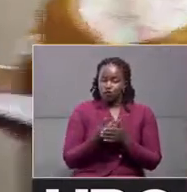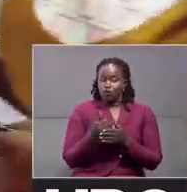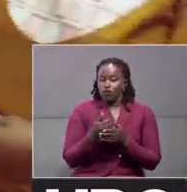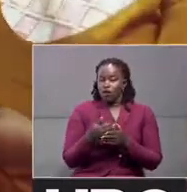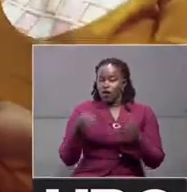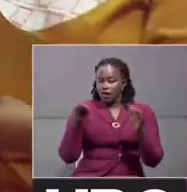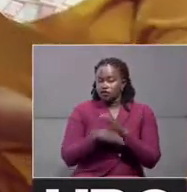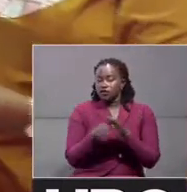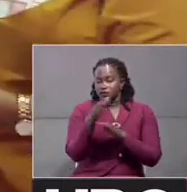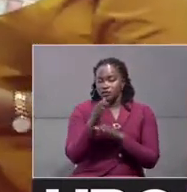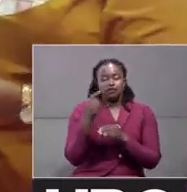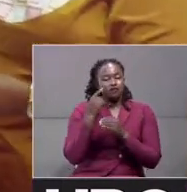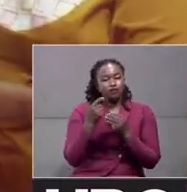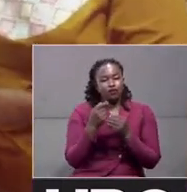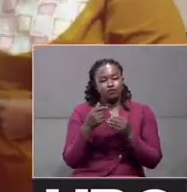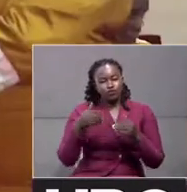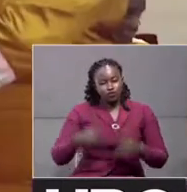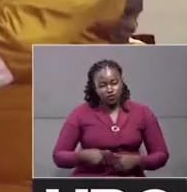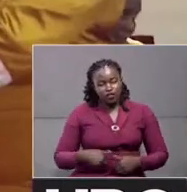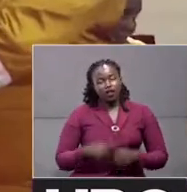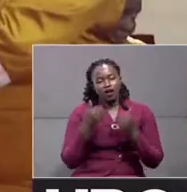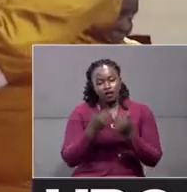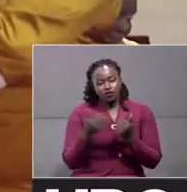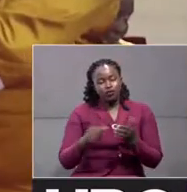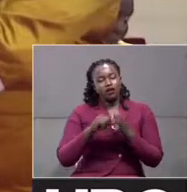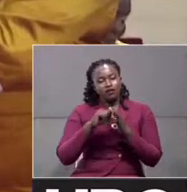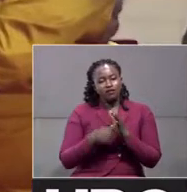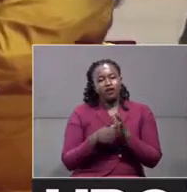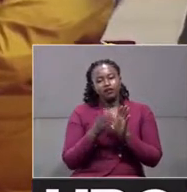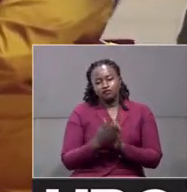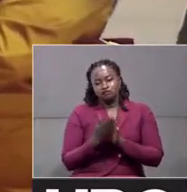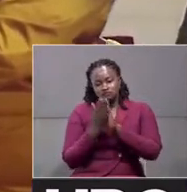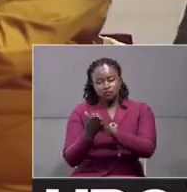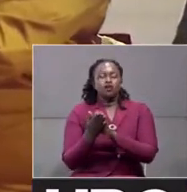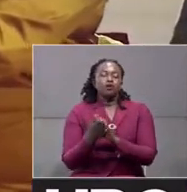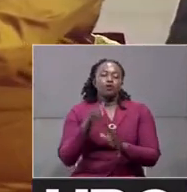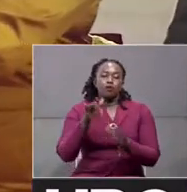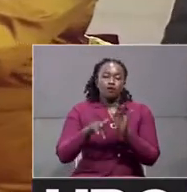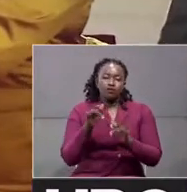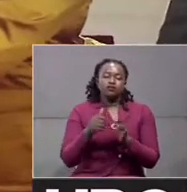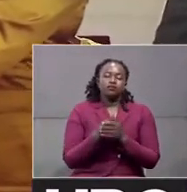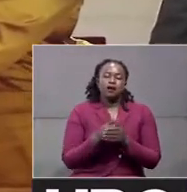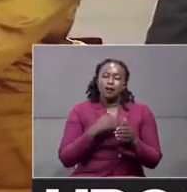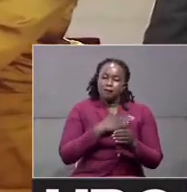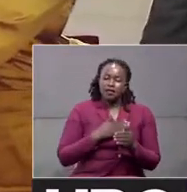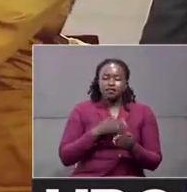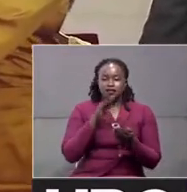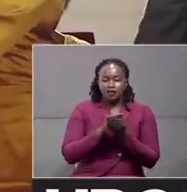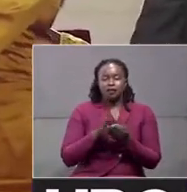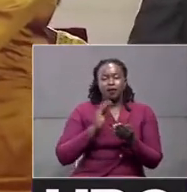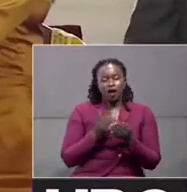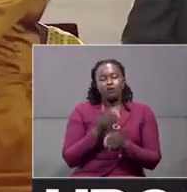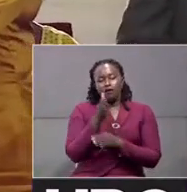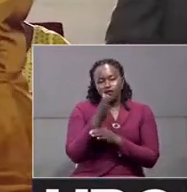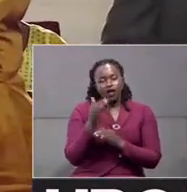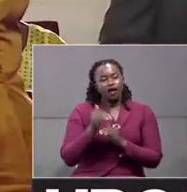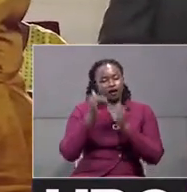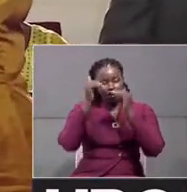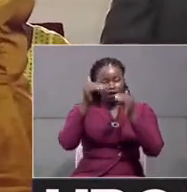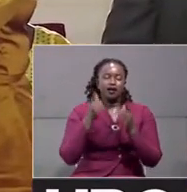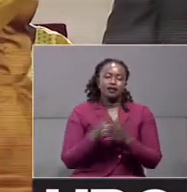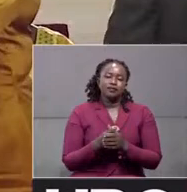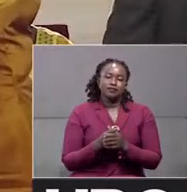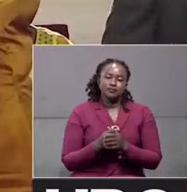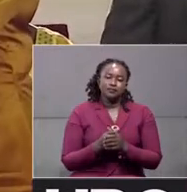Barugahara Atenyi, has been handed office. He keeps our flag high. He keeps it high wherever he will go. I know